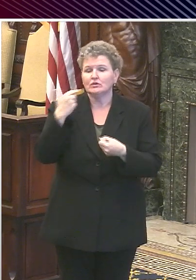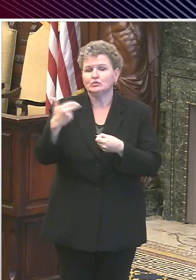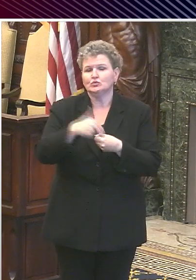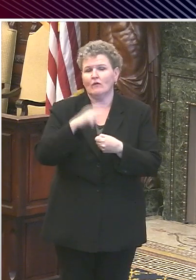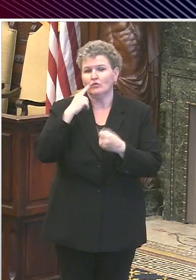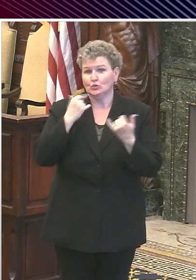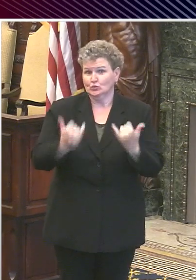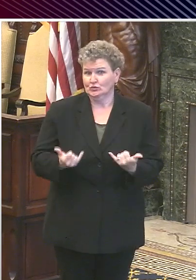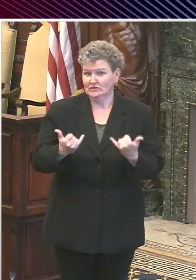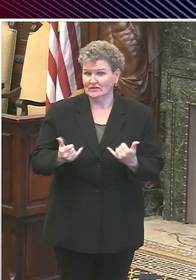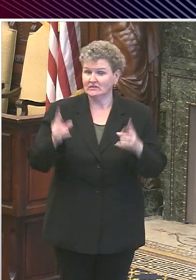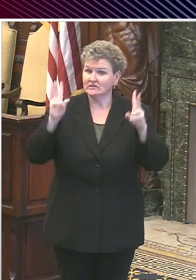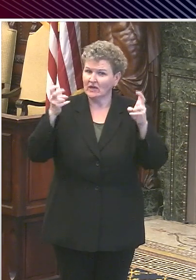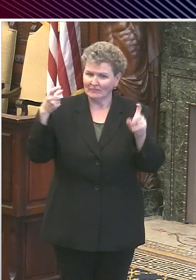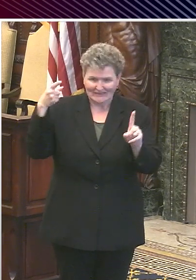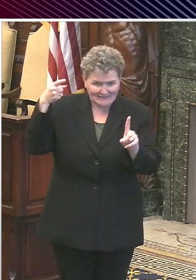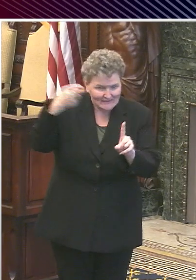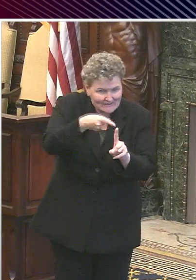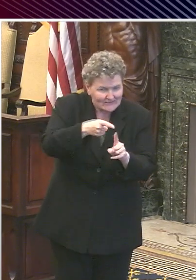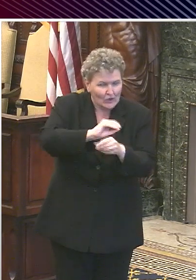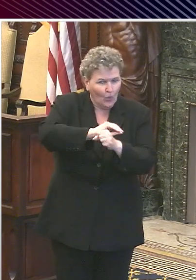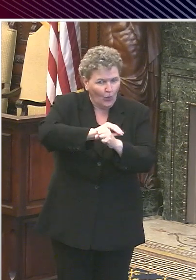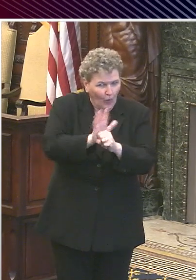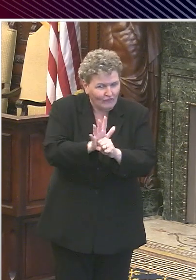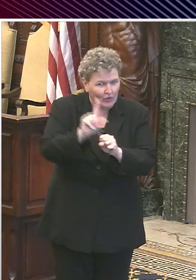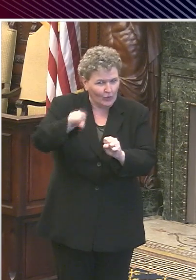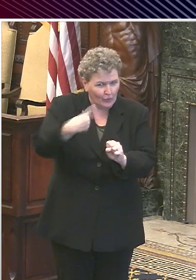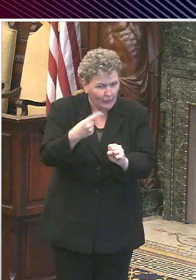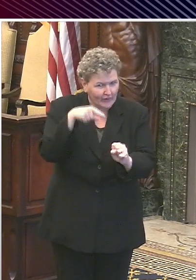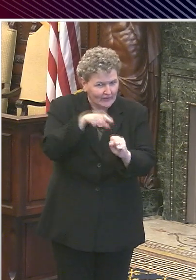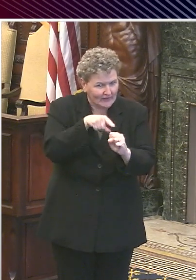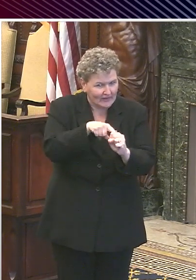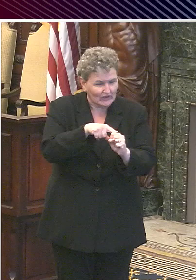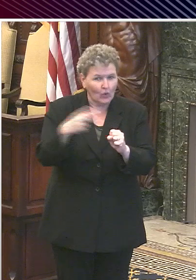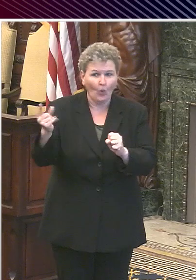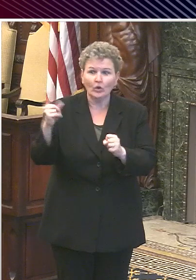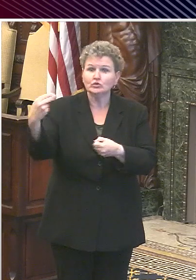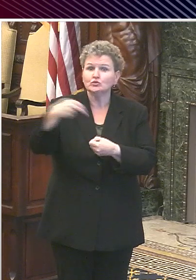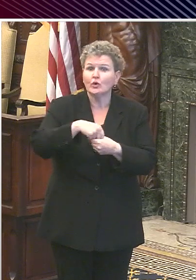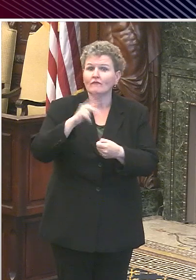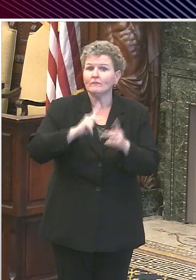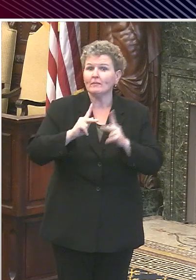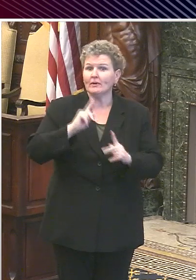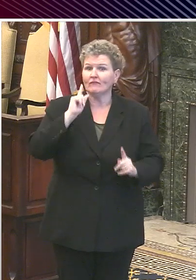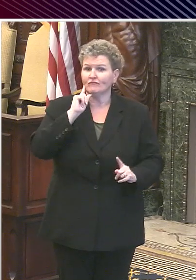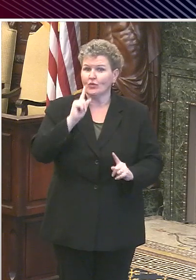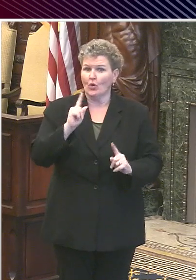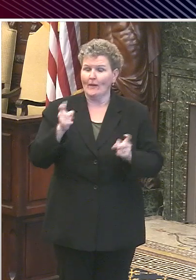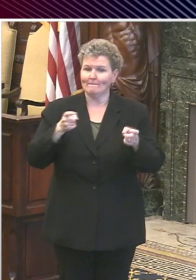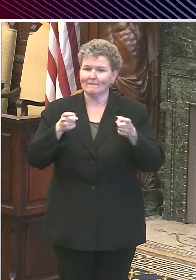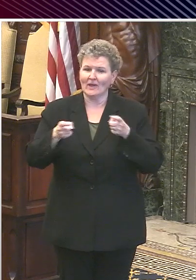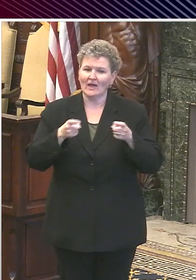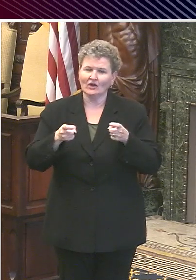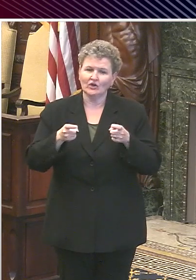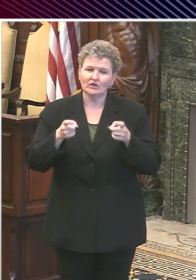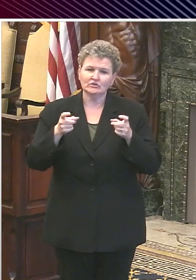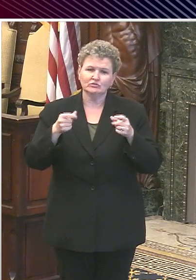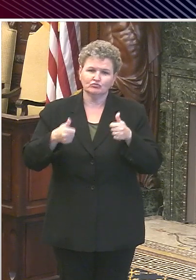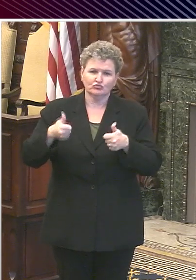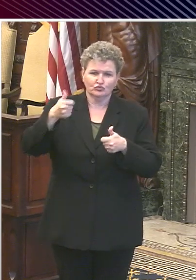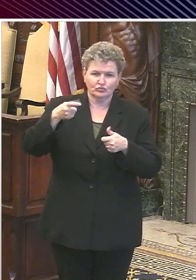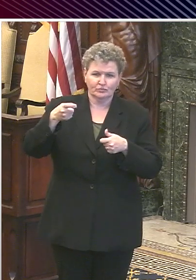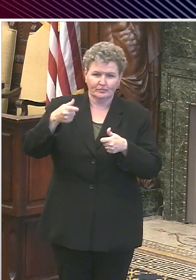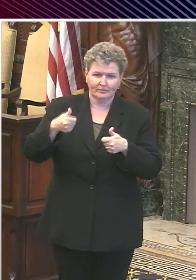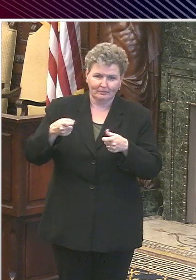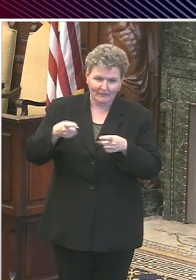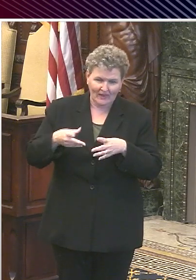the COVID-19 pandemic. Also joining us today is Acting Managing Director Tumar Alexander. The first